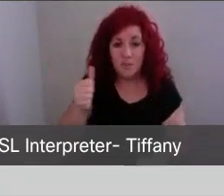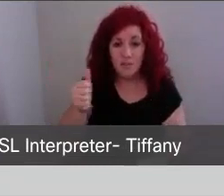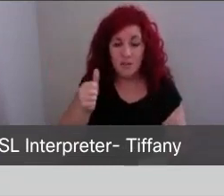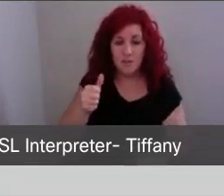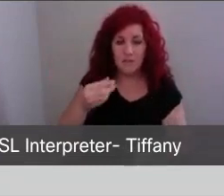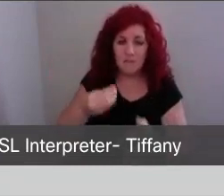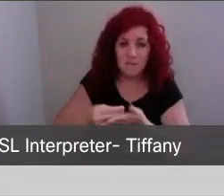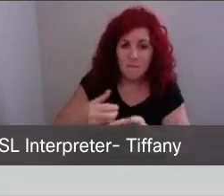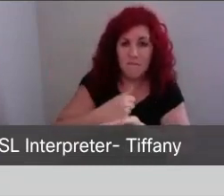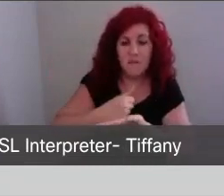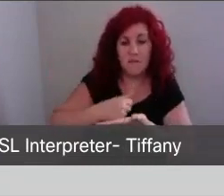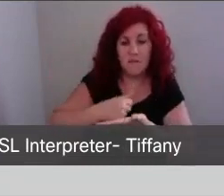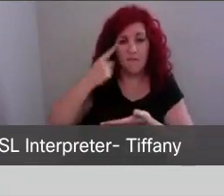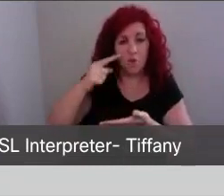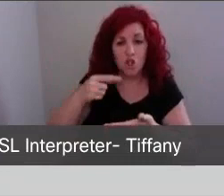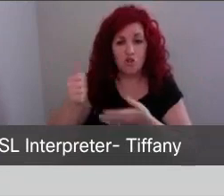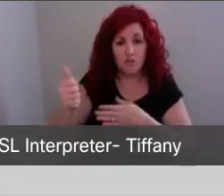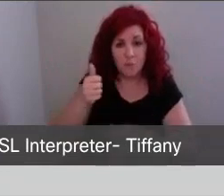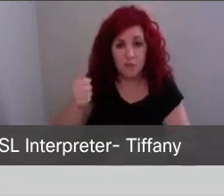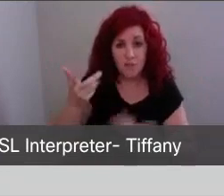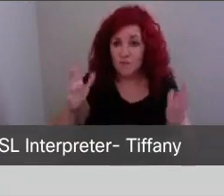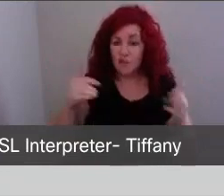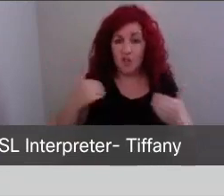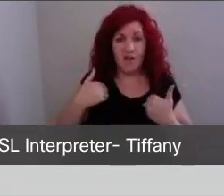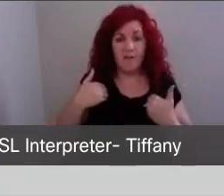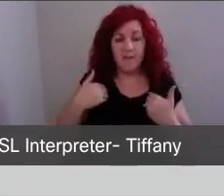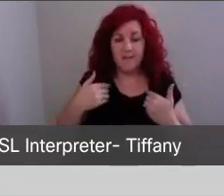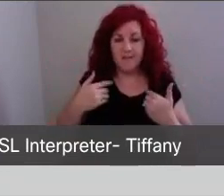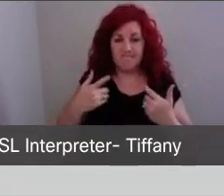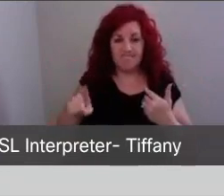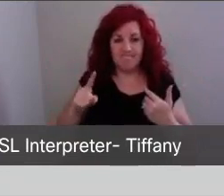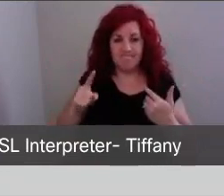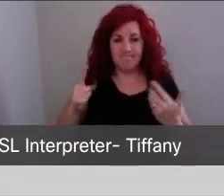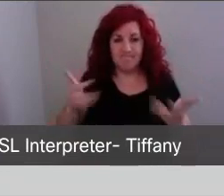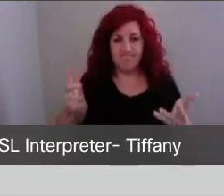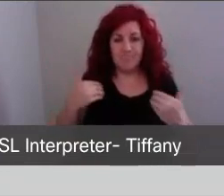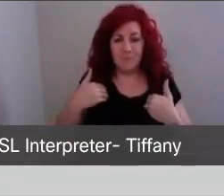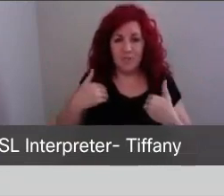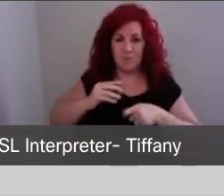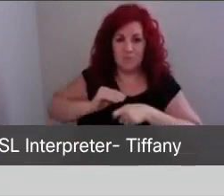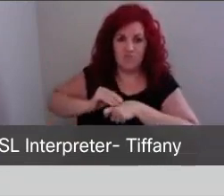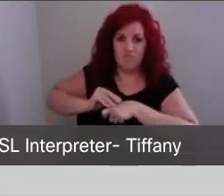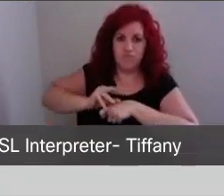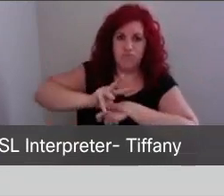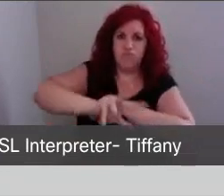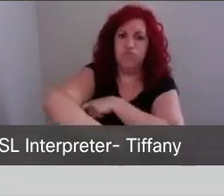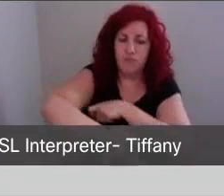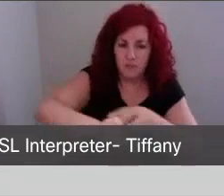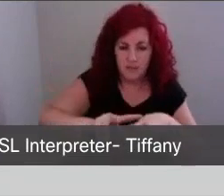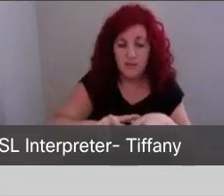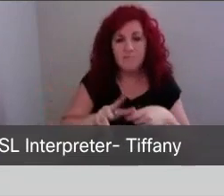fundraising for transportation. And they have a large amount of influence. And what happens